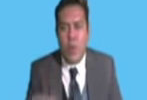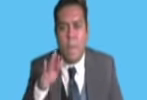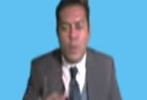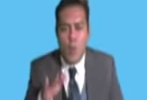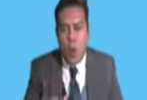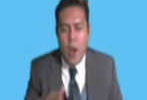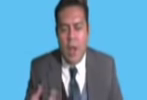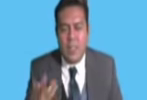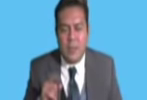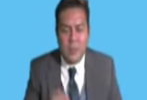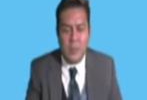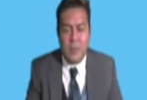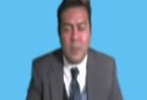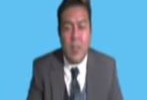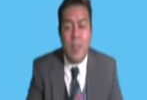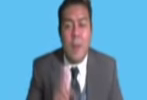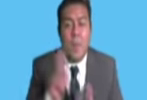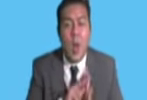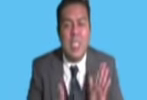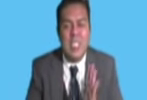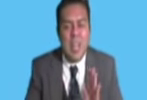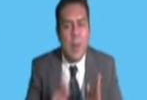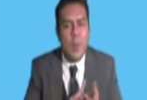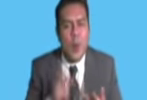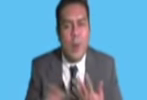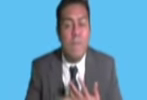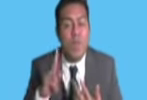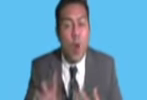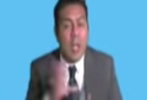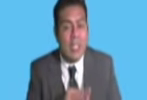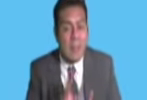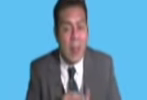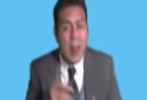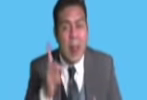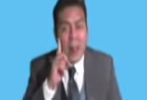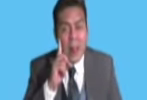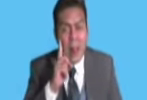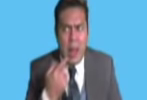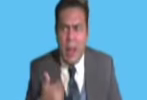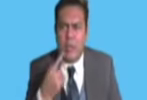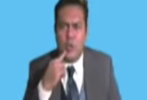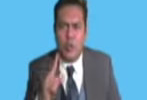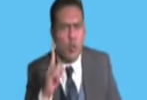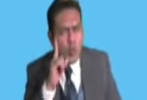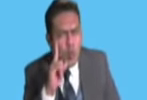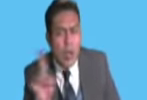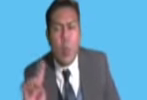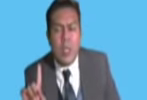in their policies and programs. For example, let us look at the TELS.